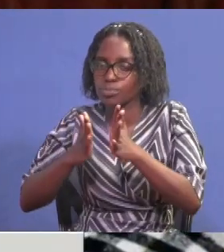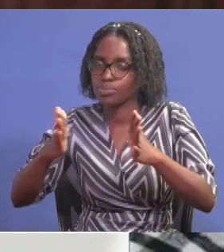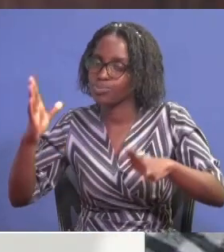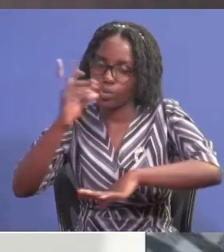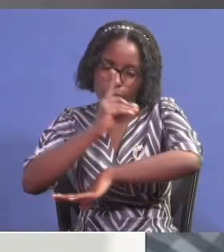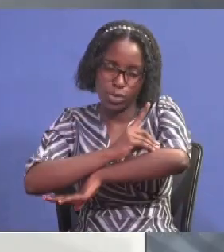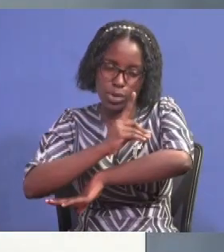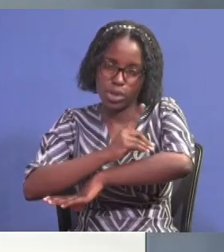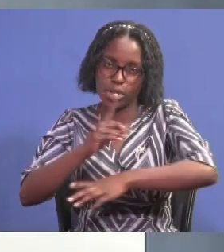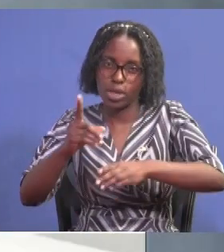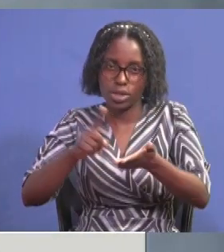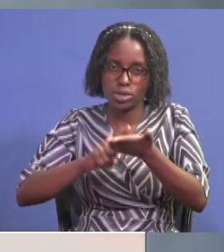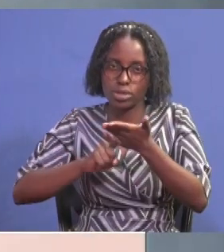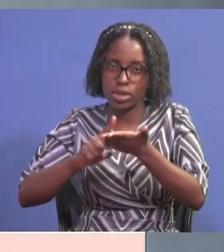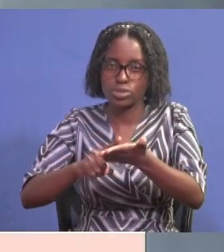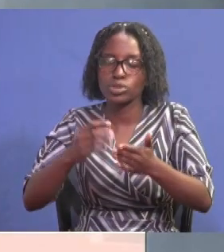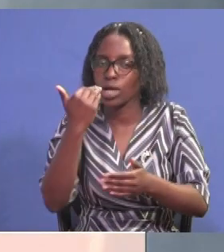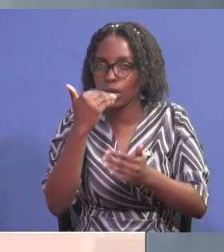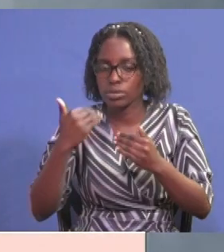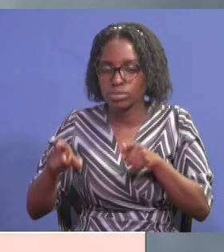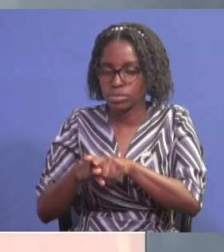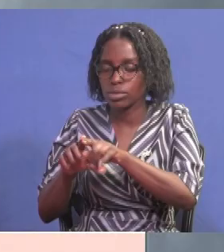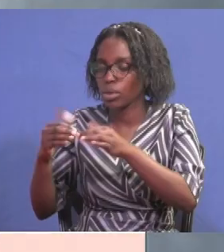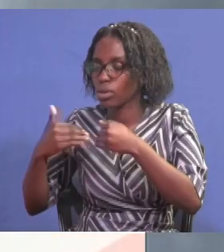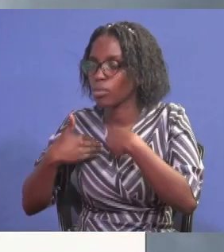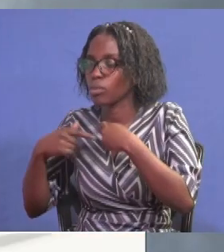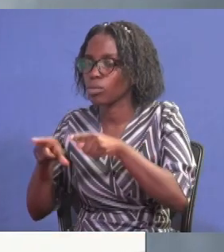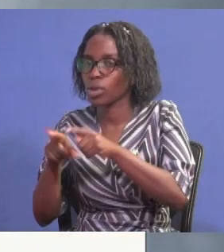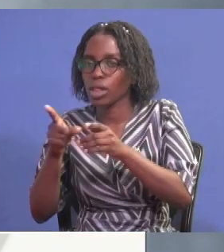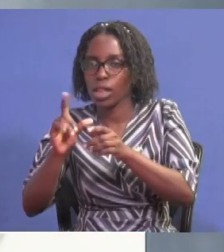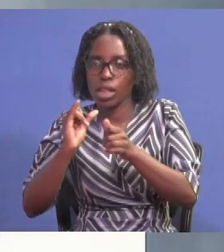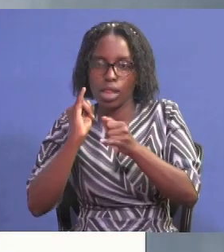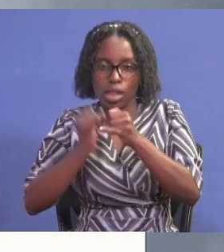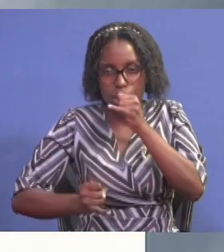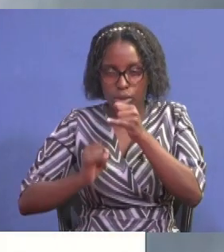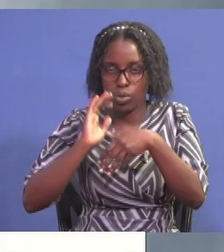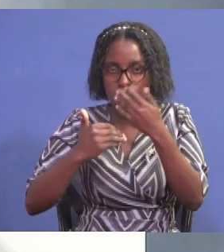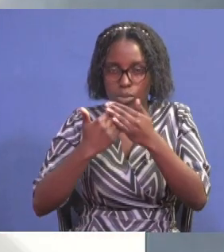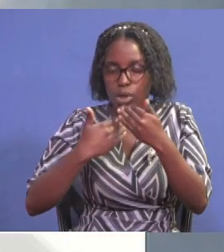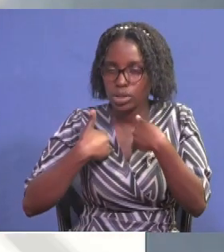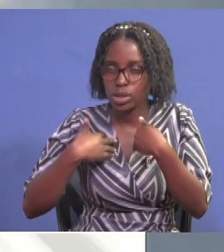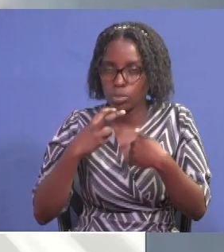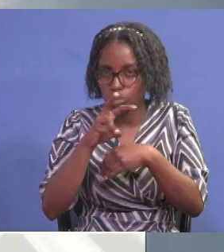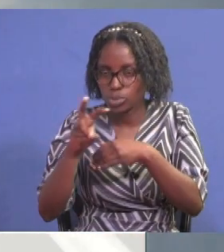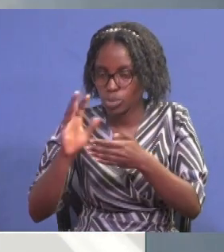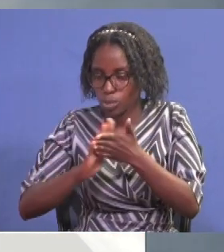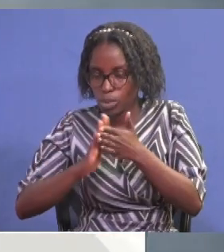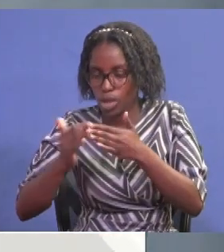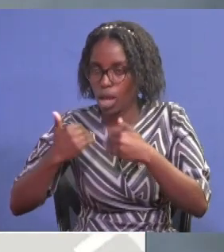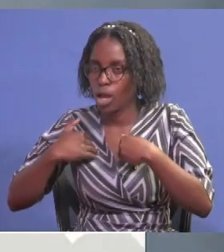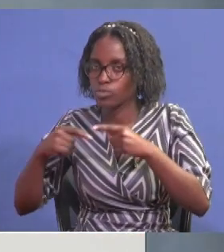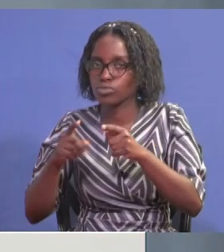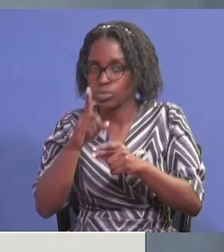president. Owino further called on his fellow legislators to apply the same speed witnessed yesterday in dealing with serious issues like